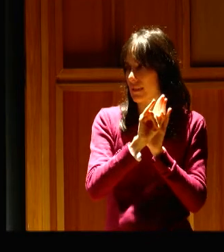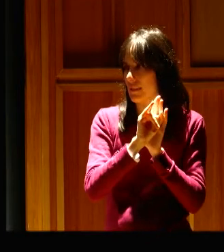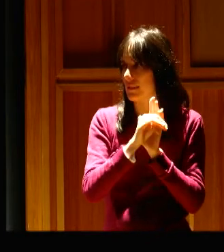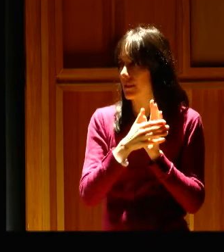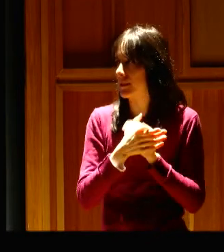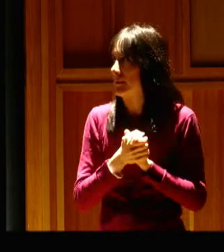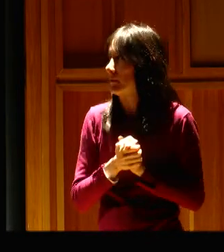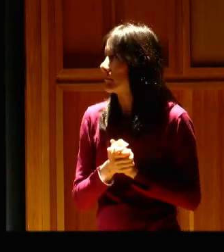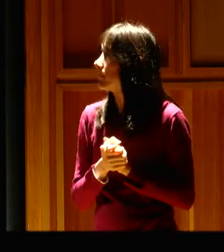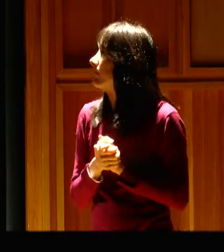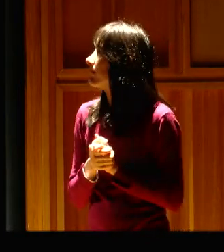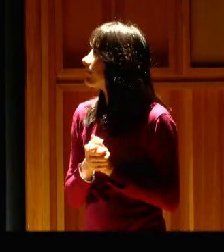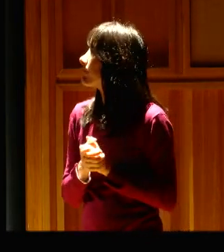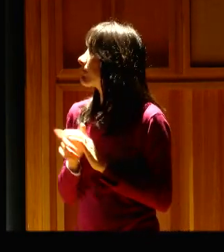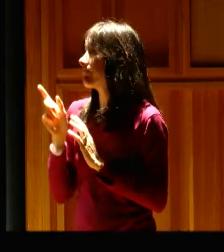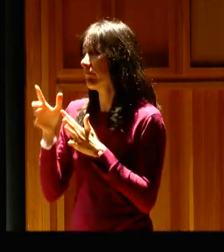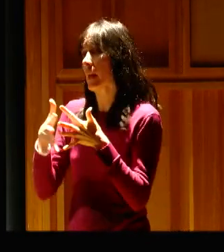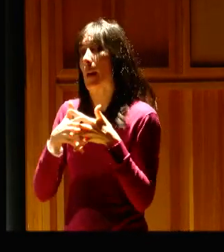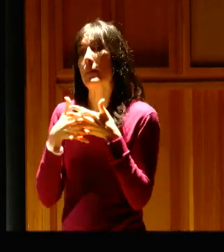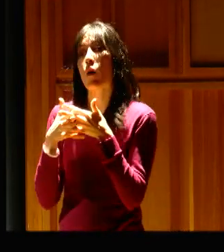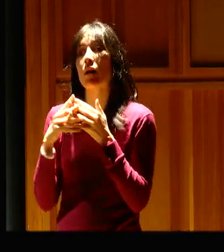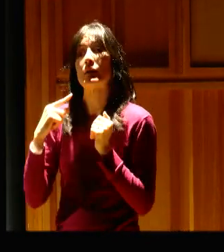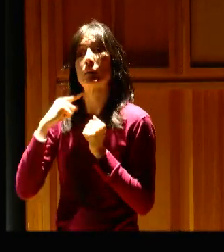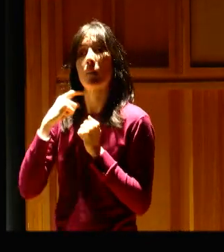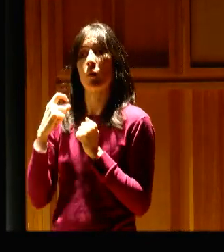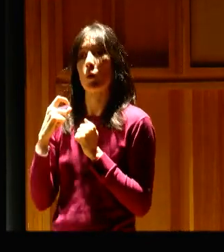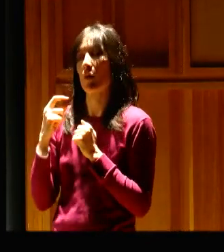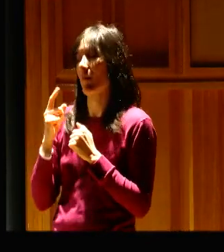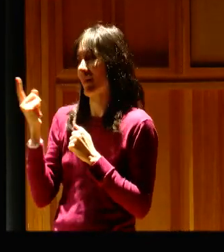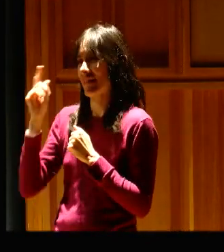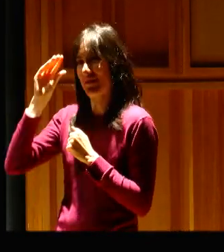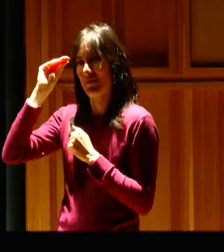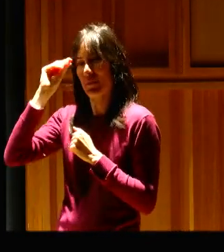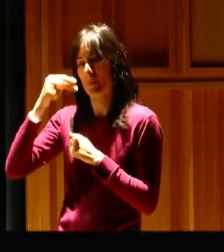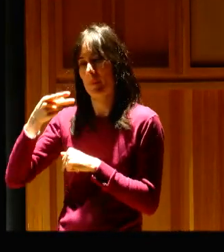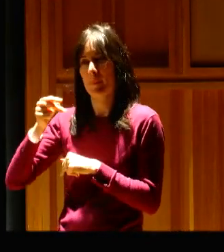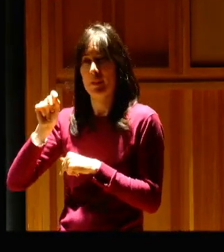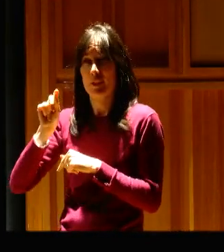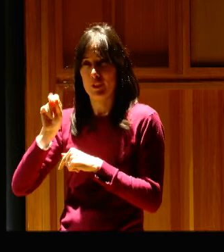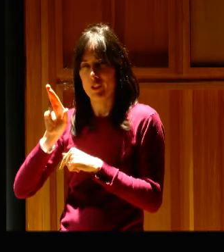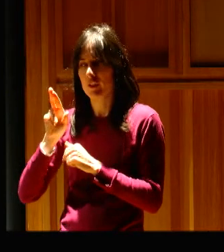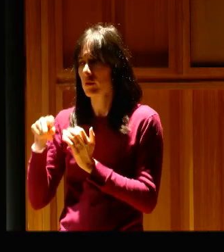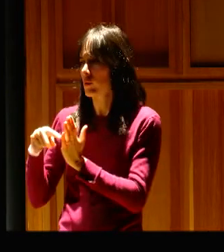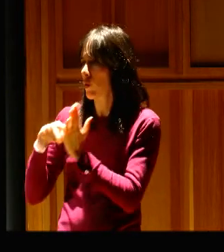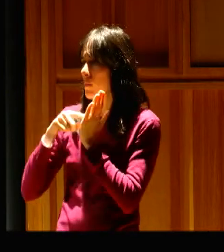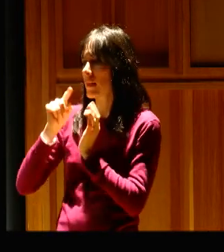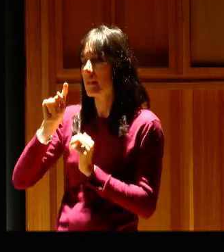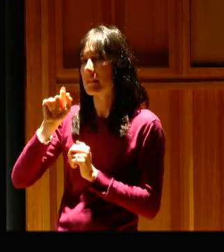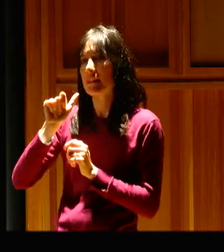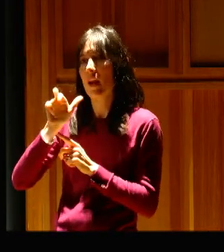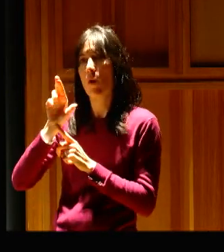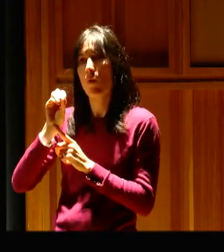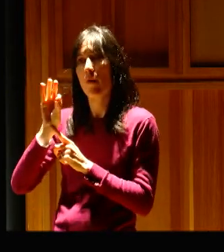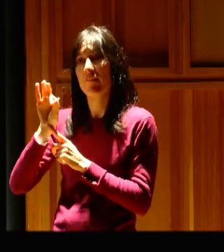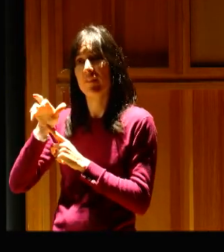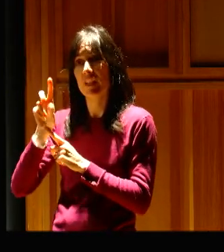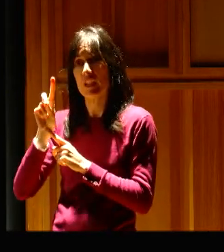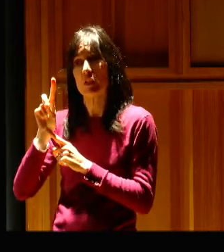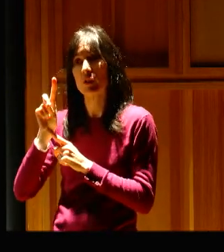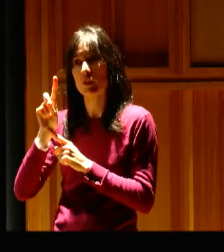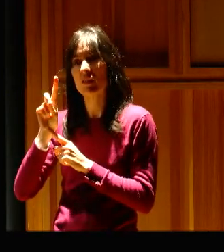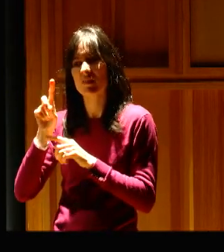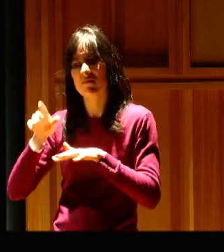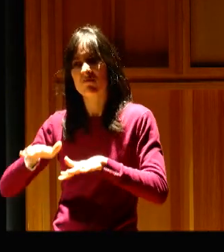Anu'u, American Samoa, Peter Ta'aliva showed me how taro fields were being inundated by salt